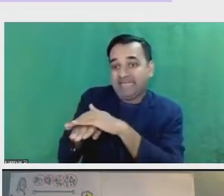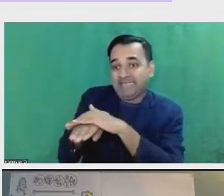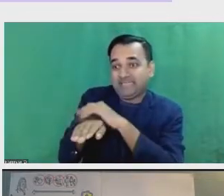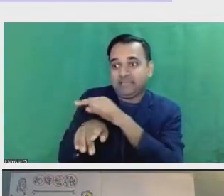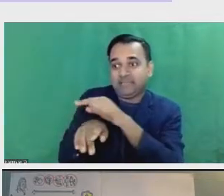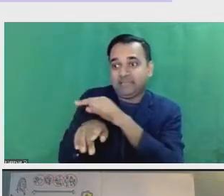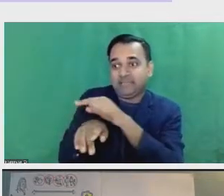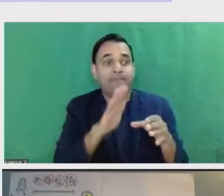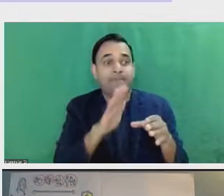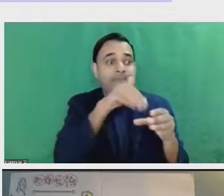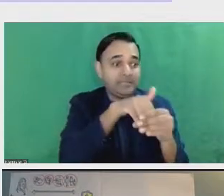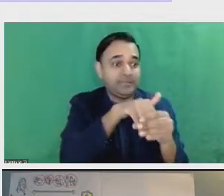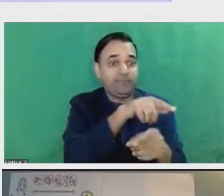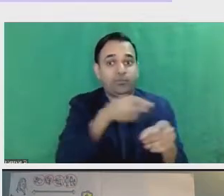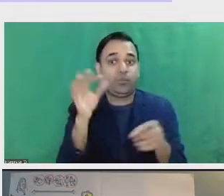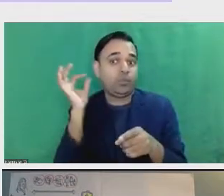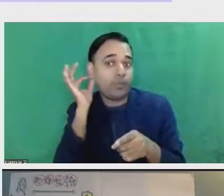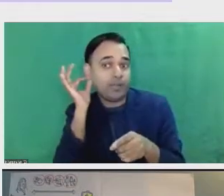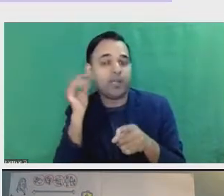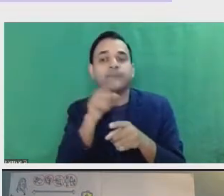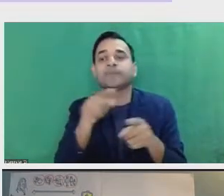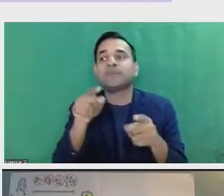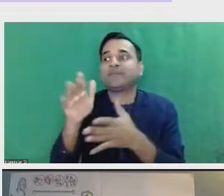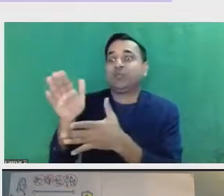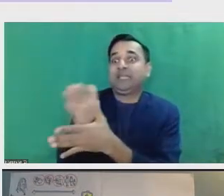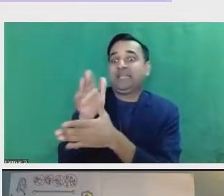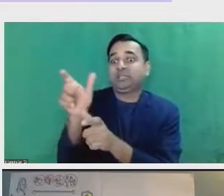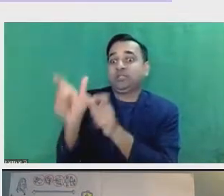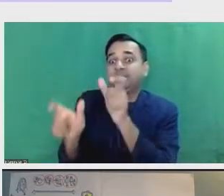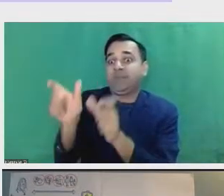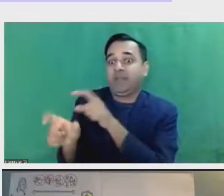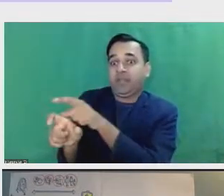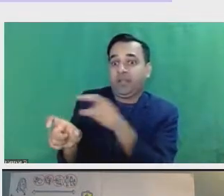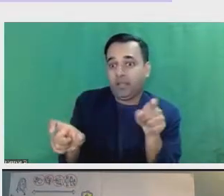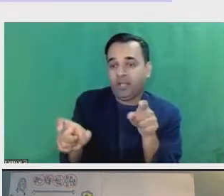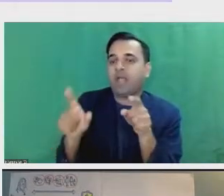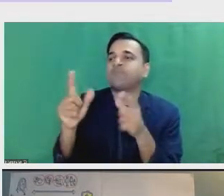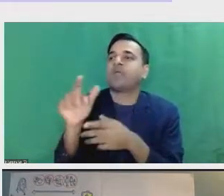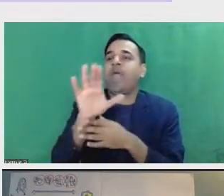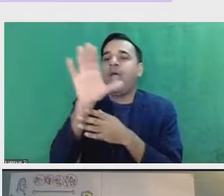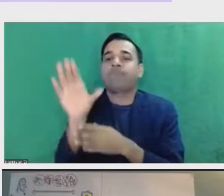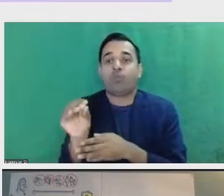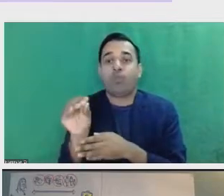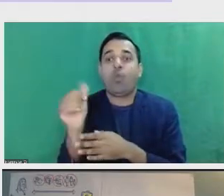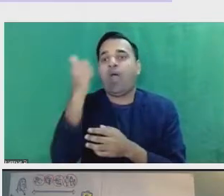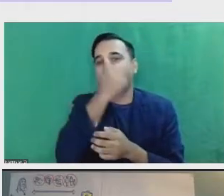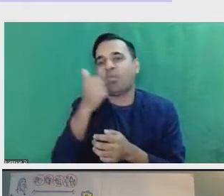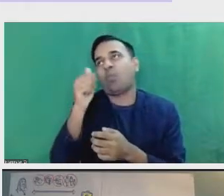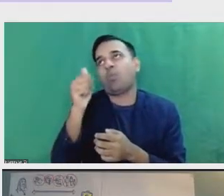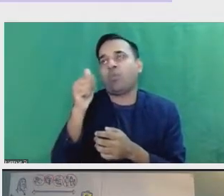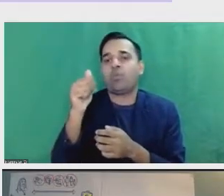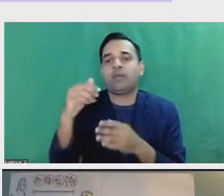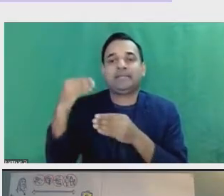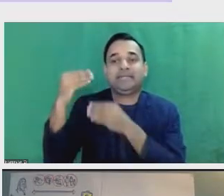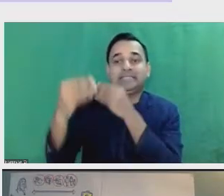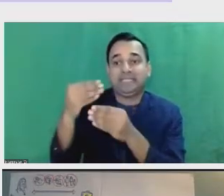Afro-descendant people. This is an example of our program, More Women, More Nature, that established for the first